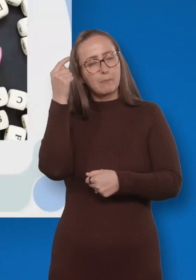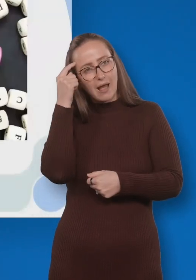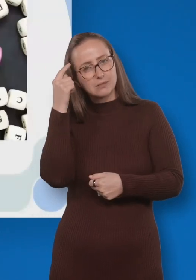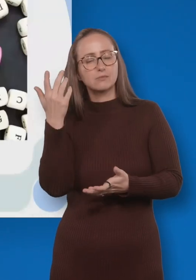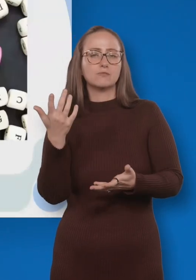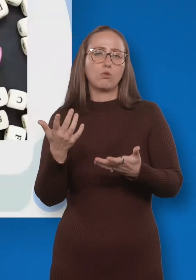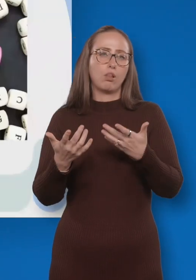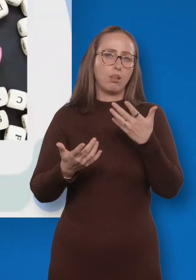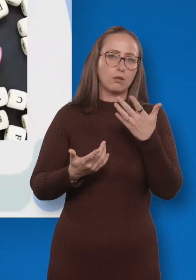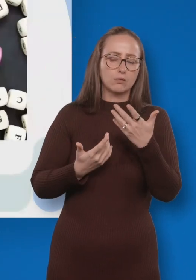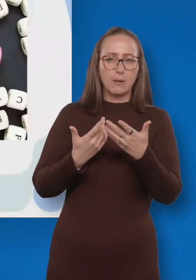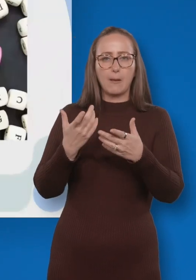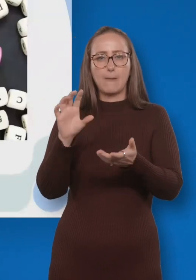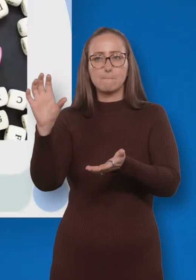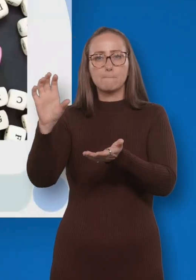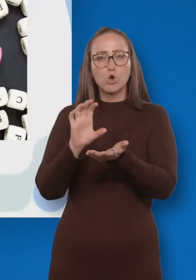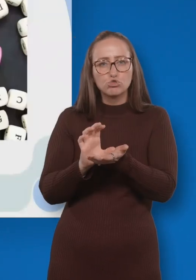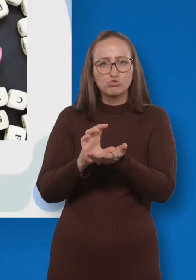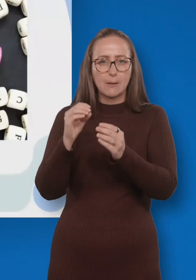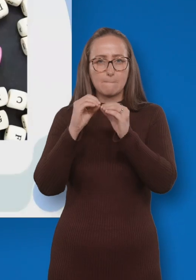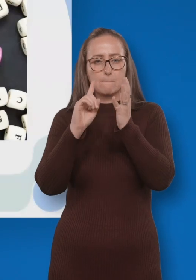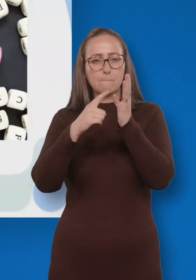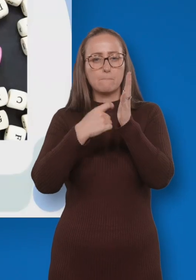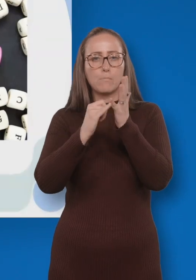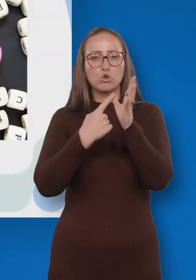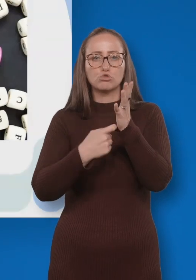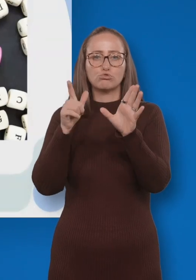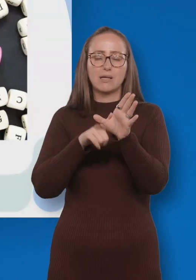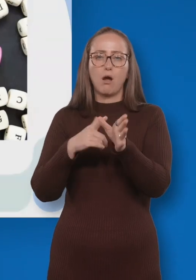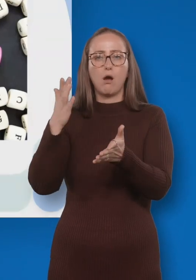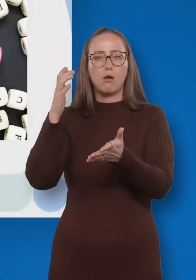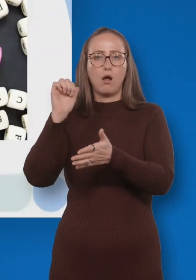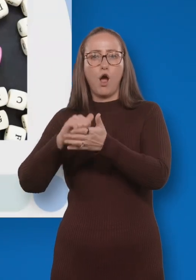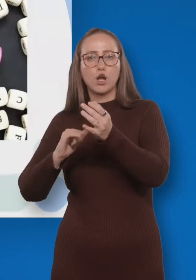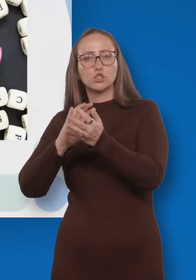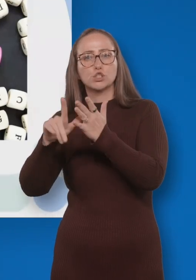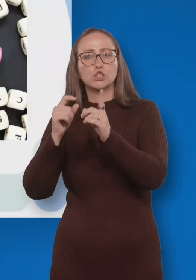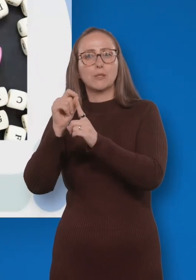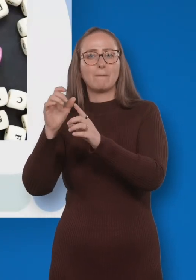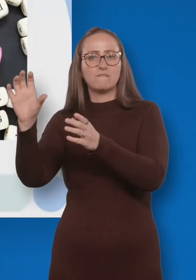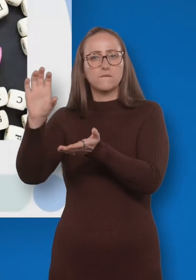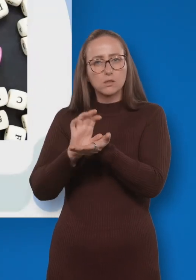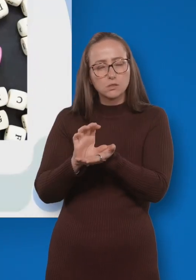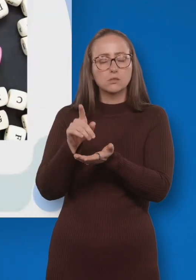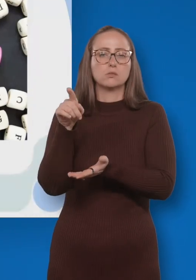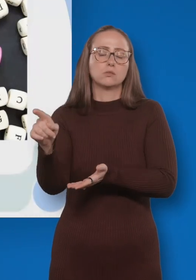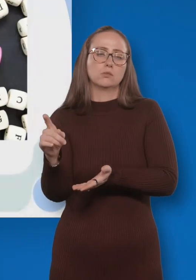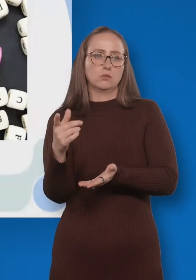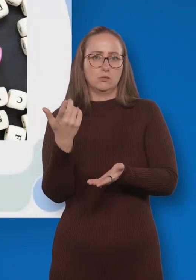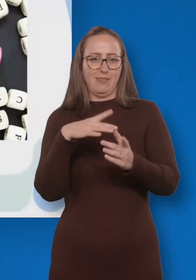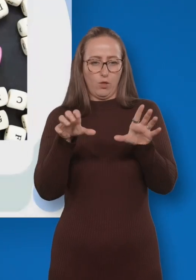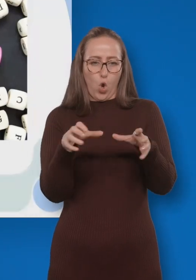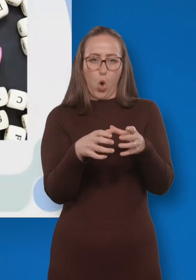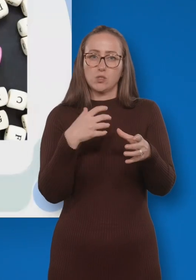of things like bursaries or hardship funds, or things that are available. Like I mentioned earlier that in the caucus we have